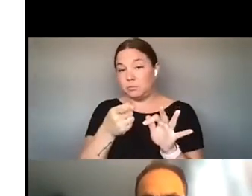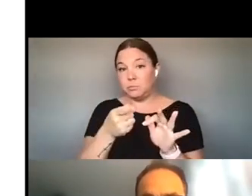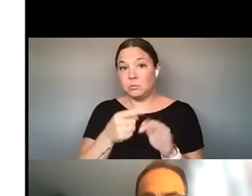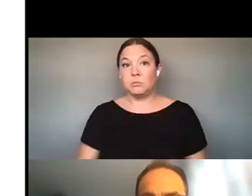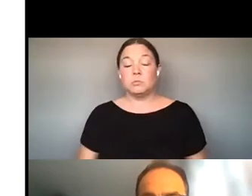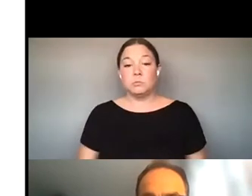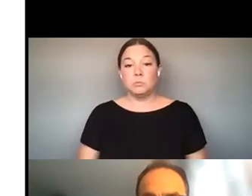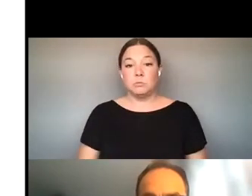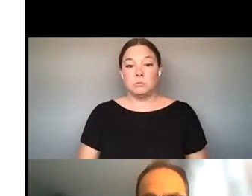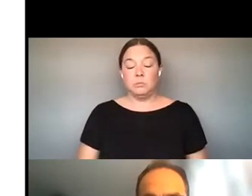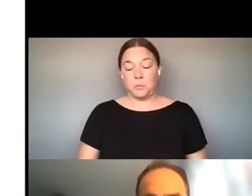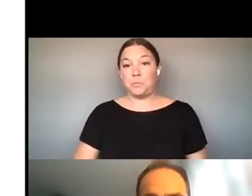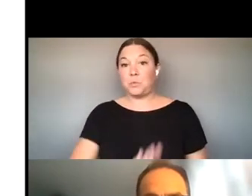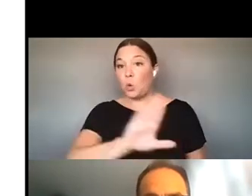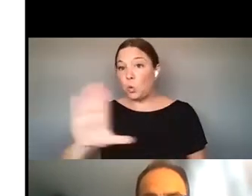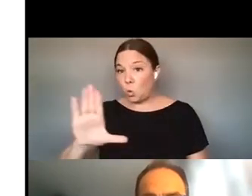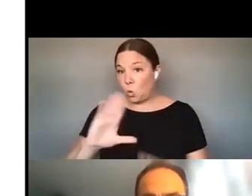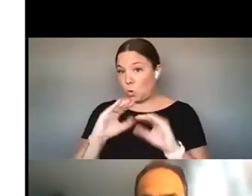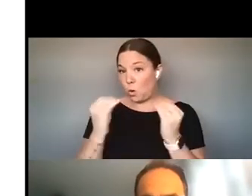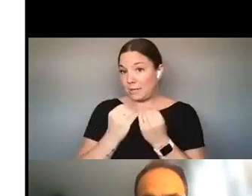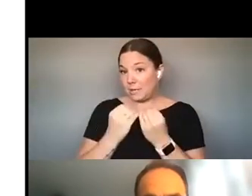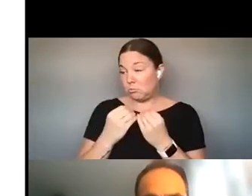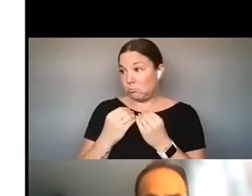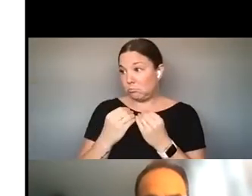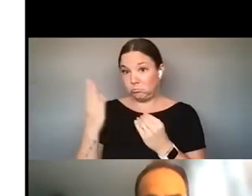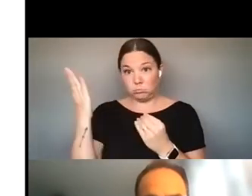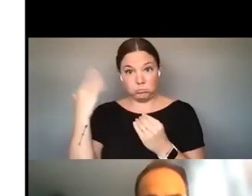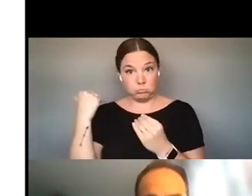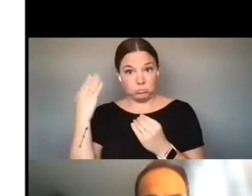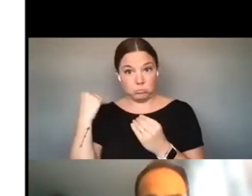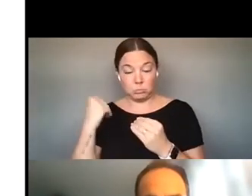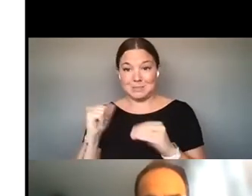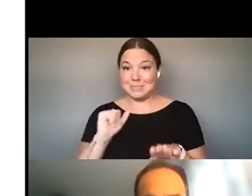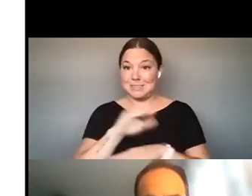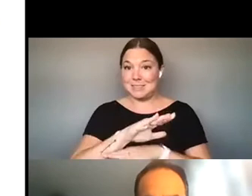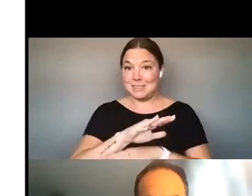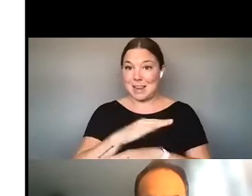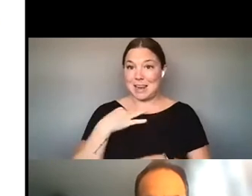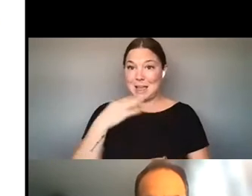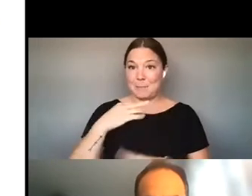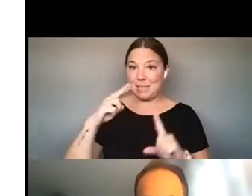has your organization ever submitted an application for NEA support?